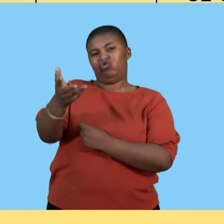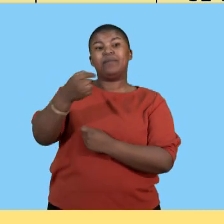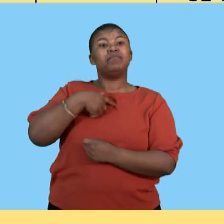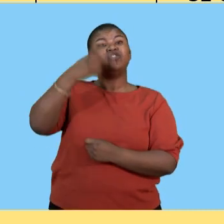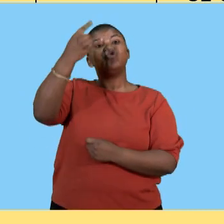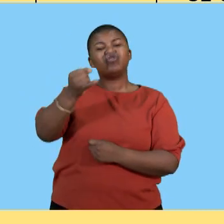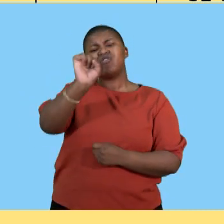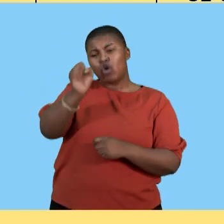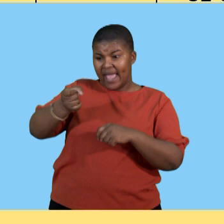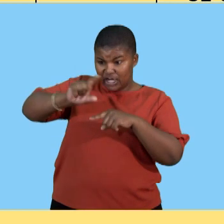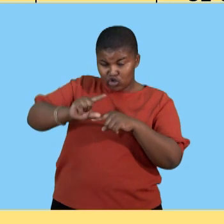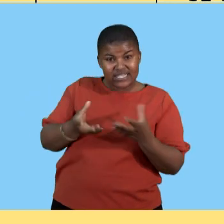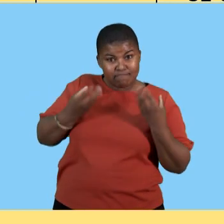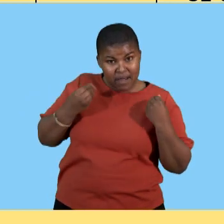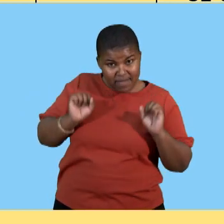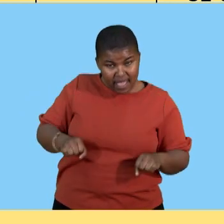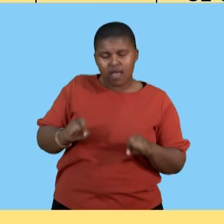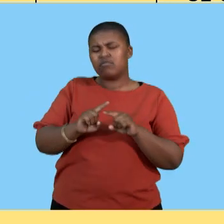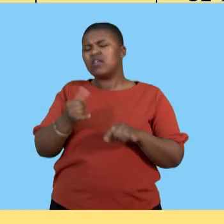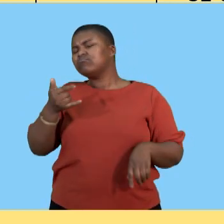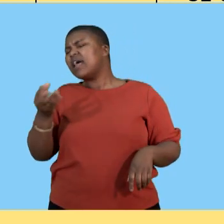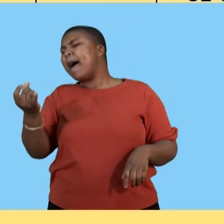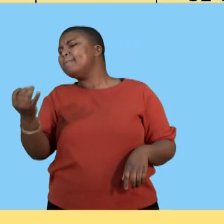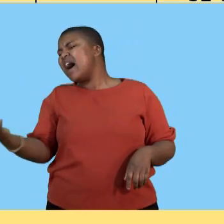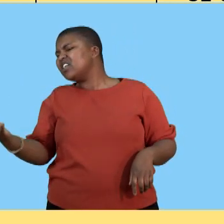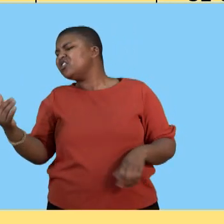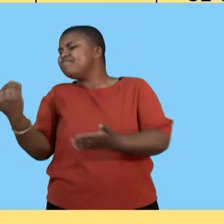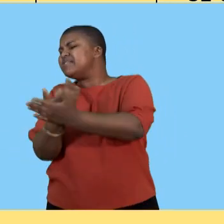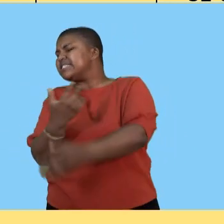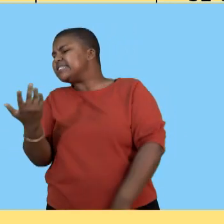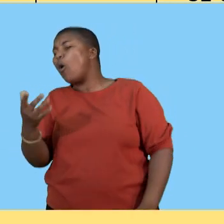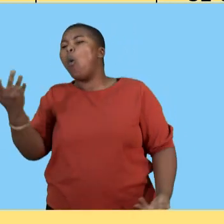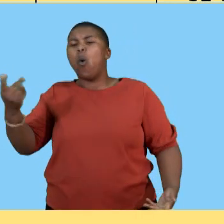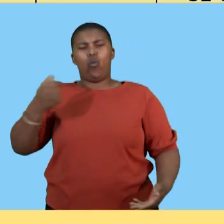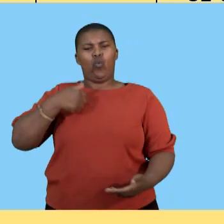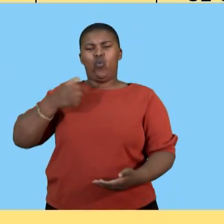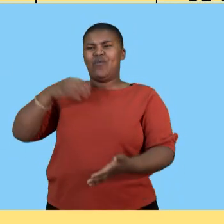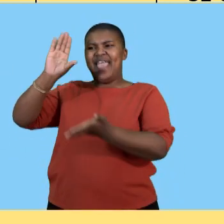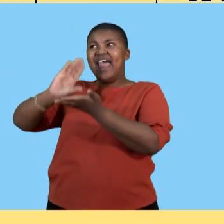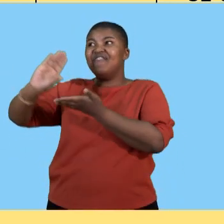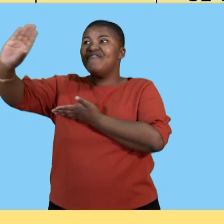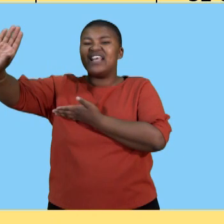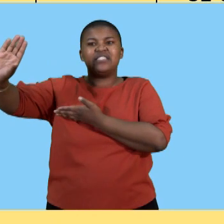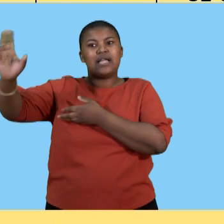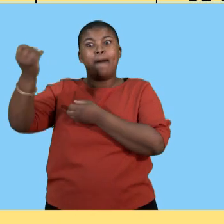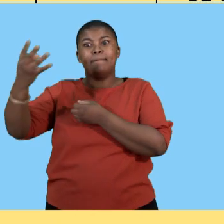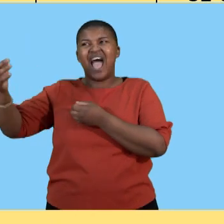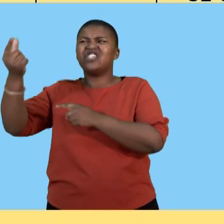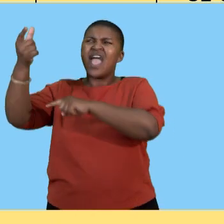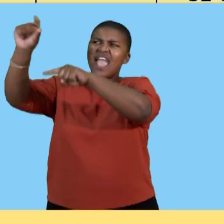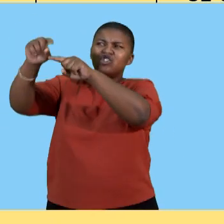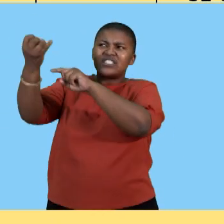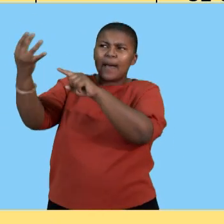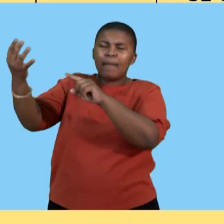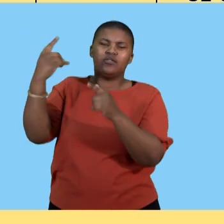look? The interest that you have received, and then you say, how much had we invested and what was the interest